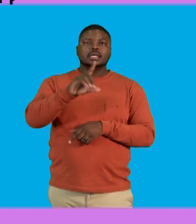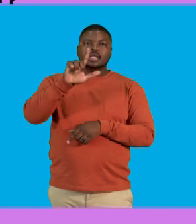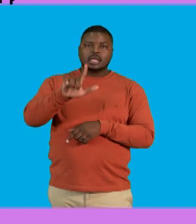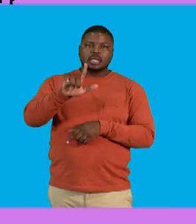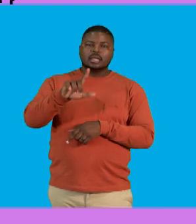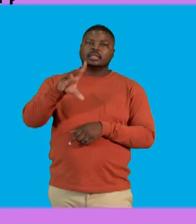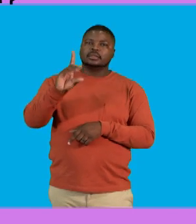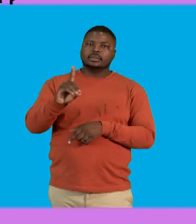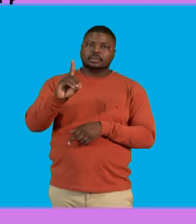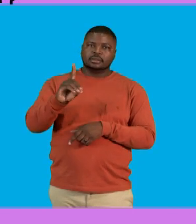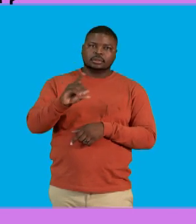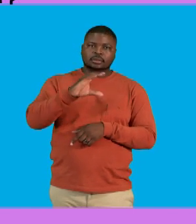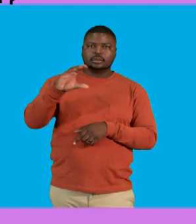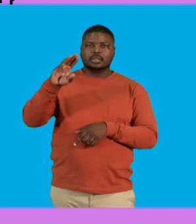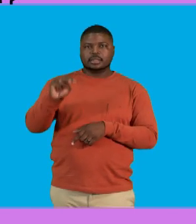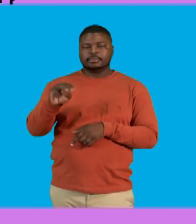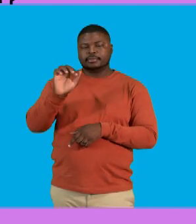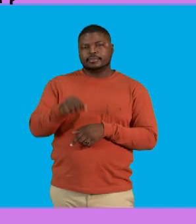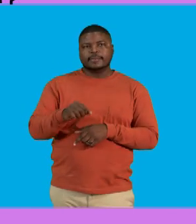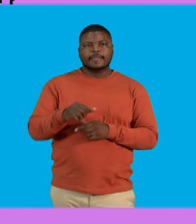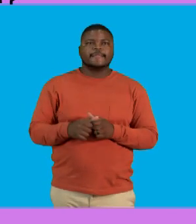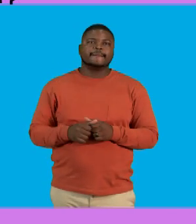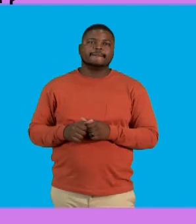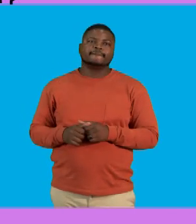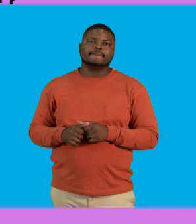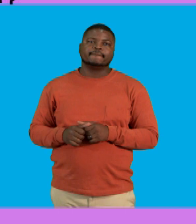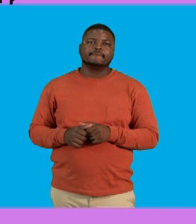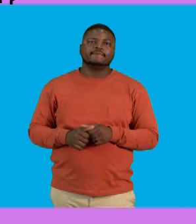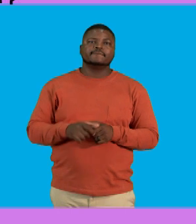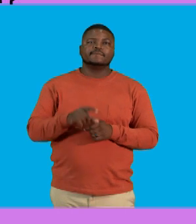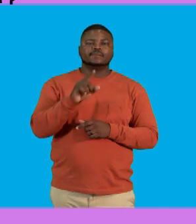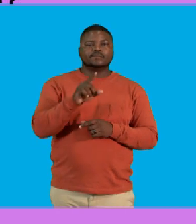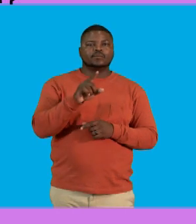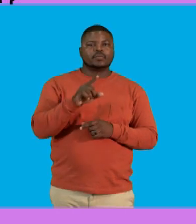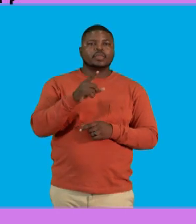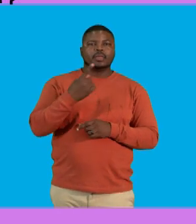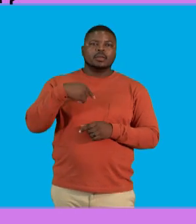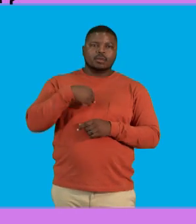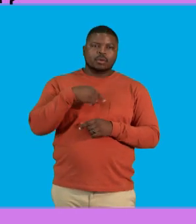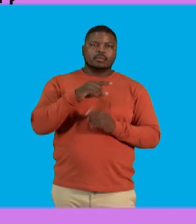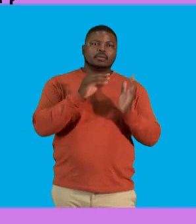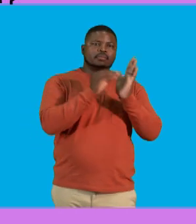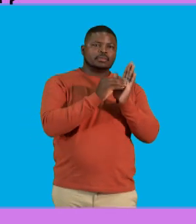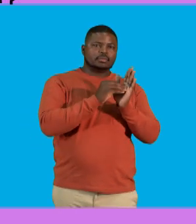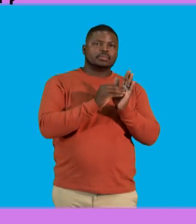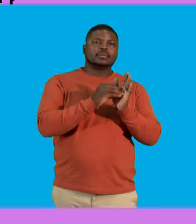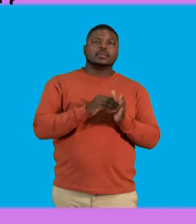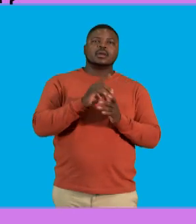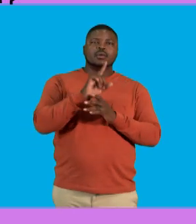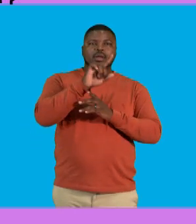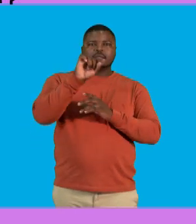liters during cold months. So we are moving from liters to milliliters. So we put 1,000 and